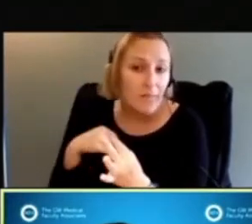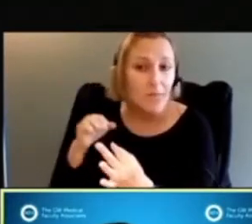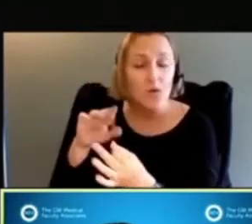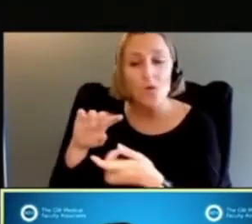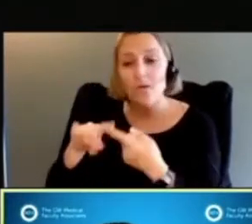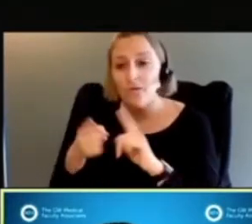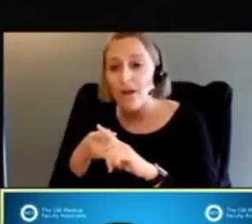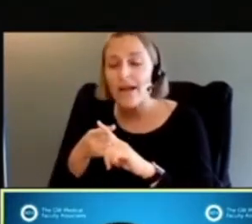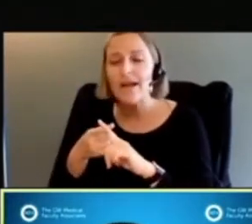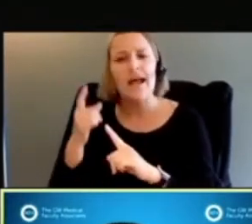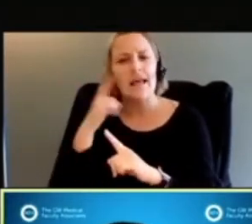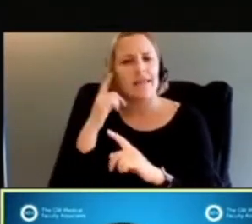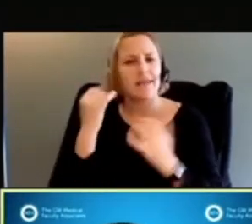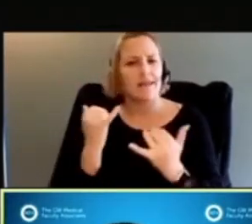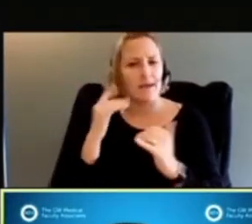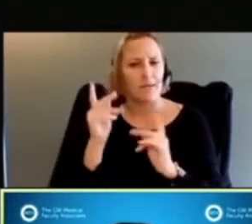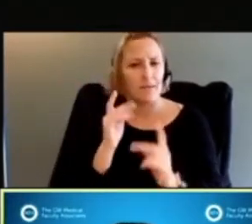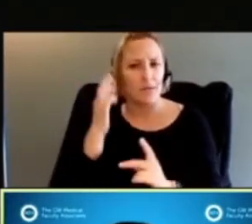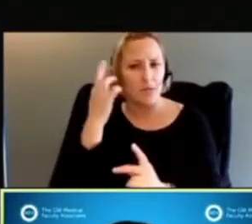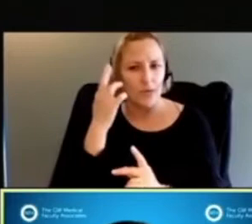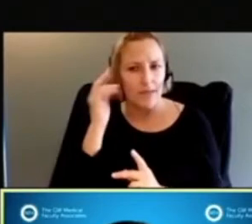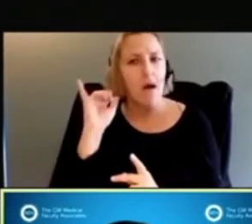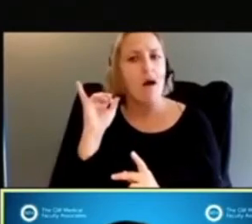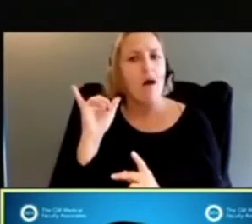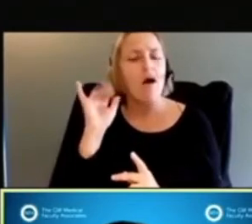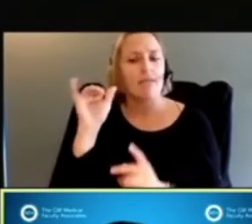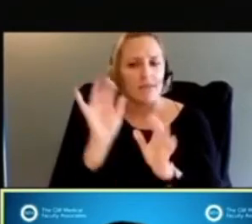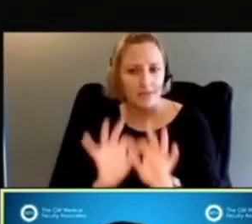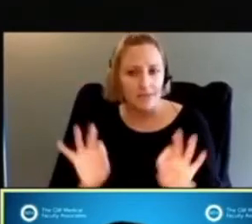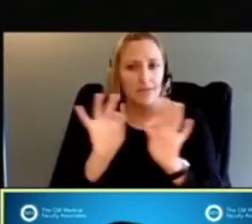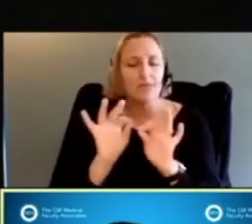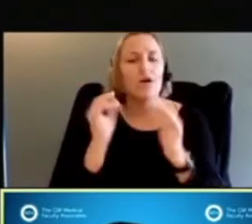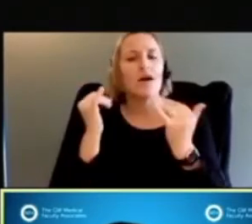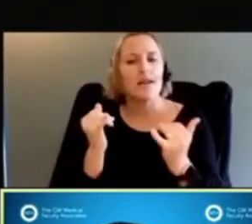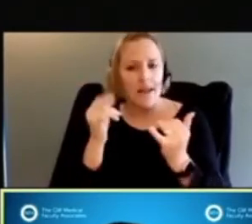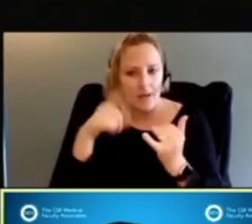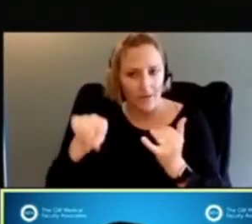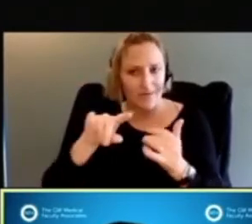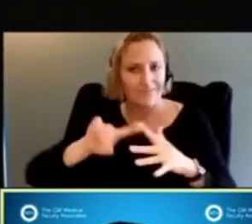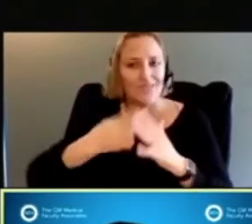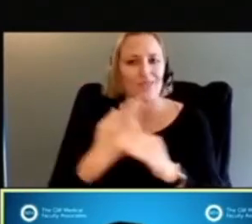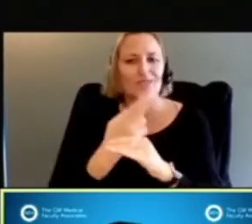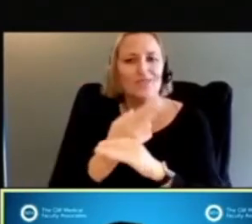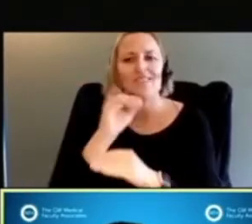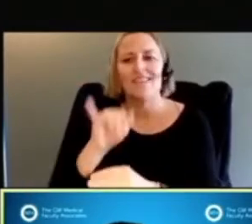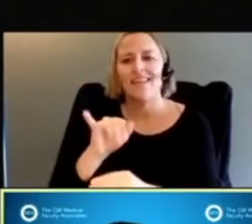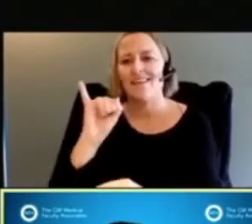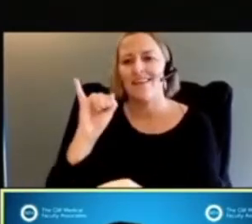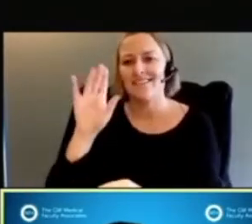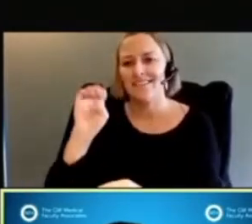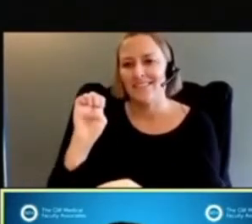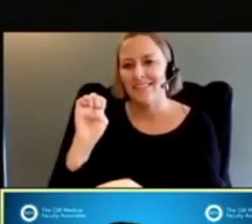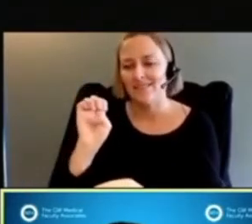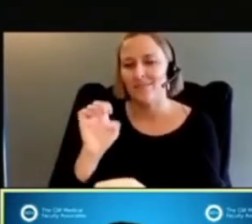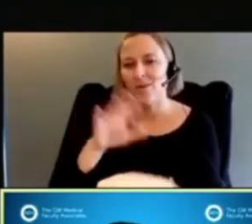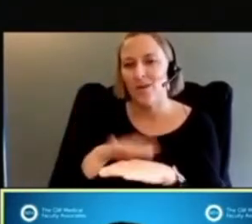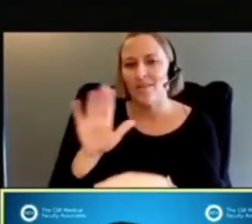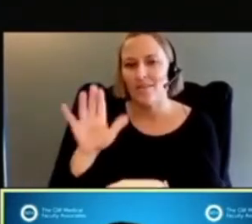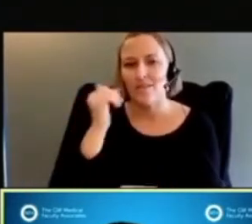heard the importance of that, and we had a lot of people adopt the "in case of emergency" feature. Next slide, please.